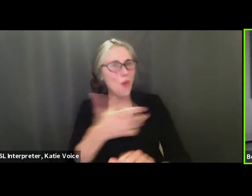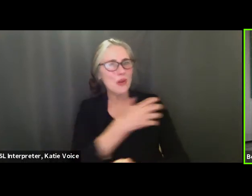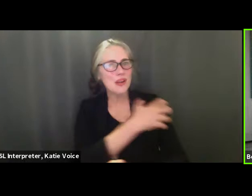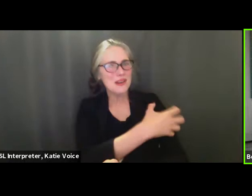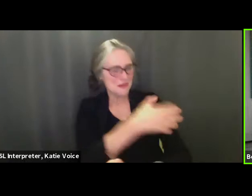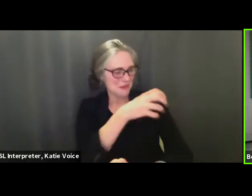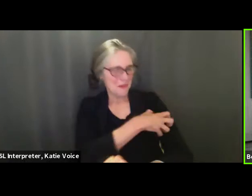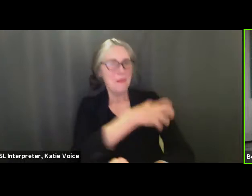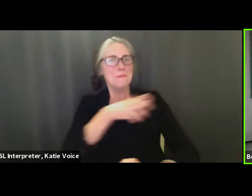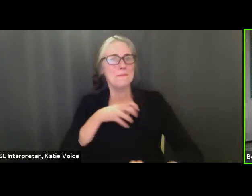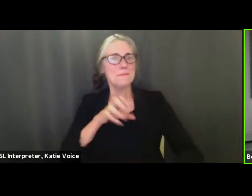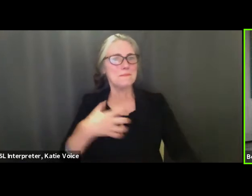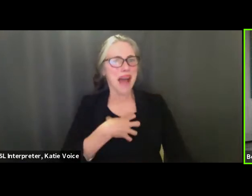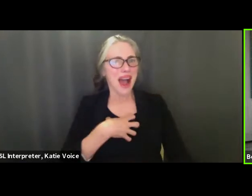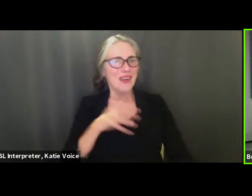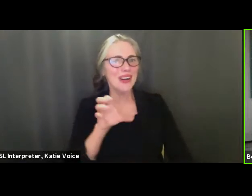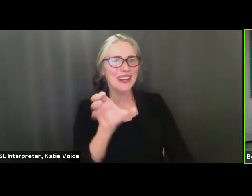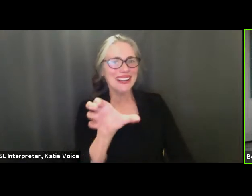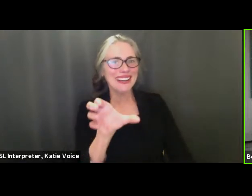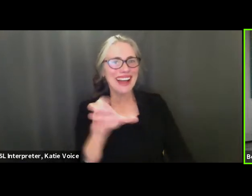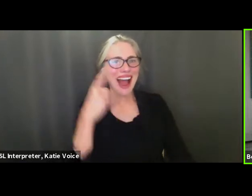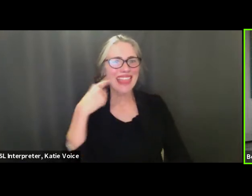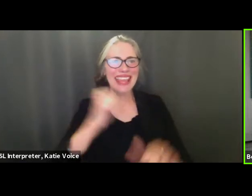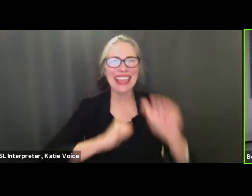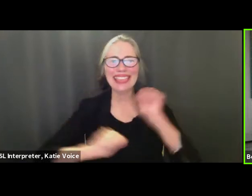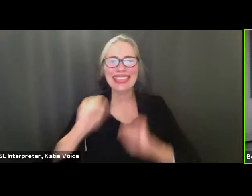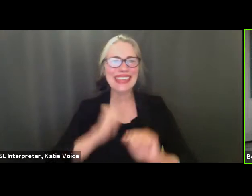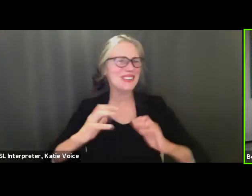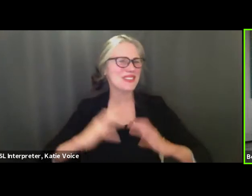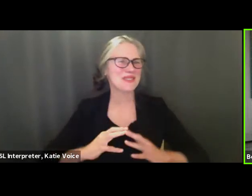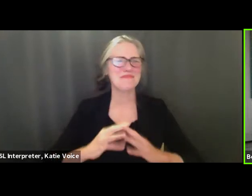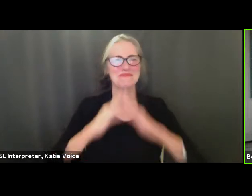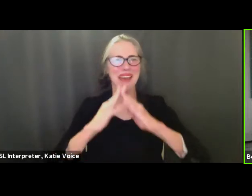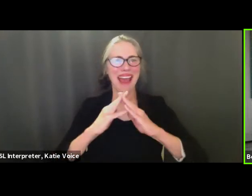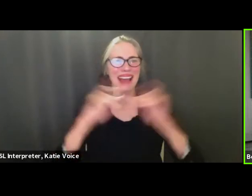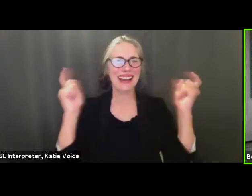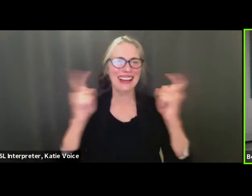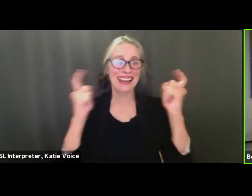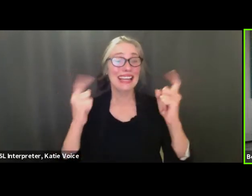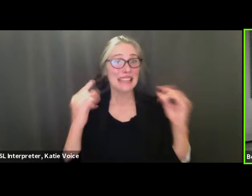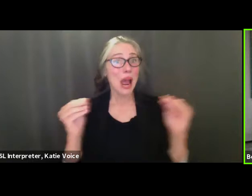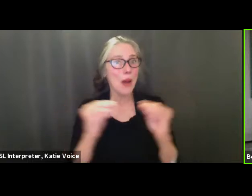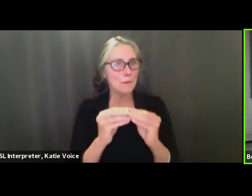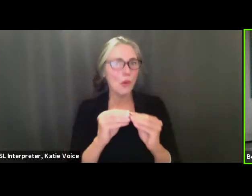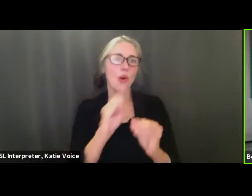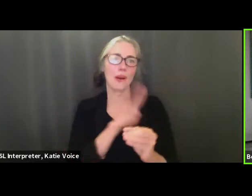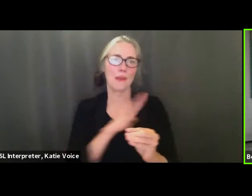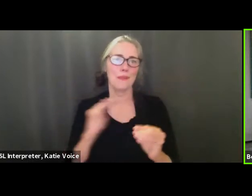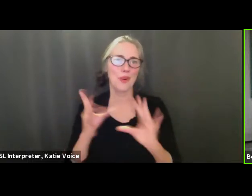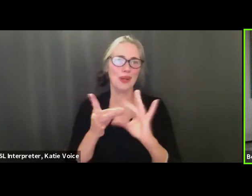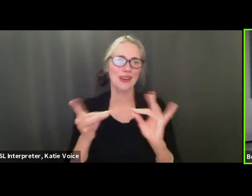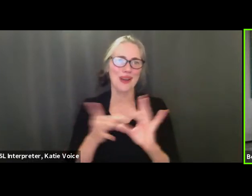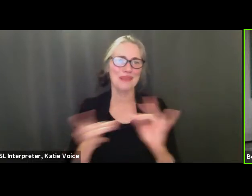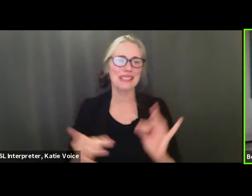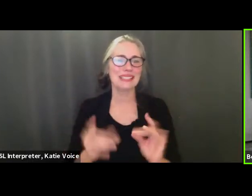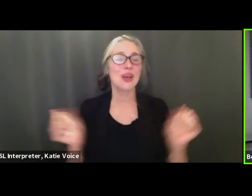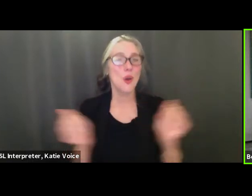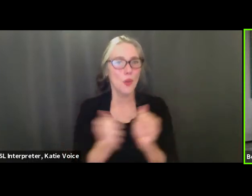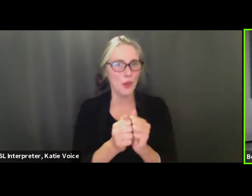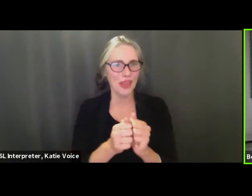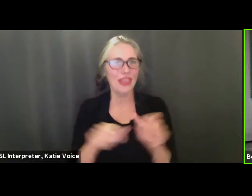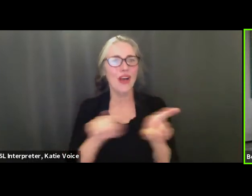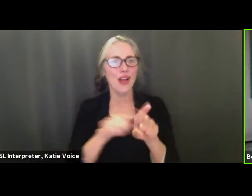said last week, theater is back. So now we'll continue with more board comments and correspondence.